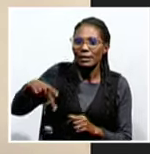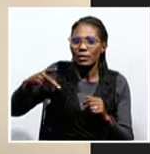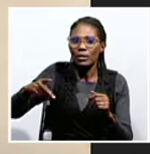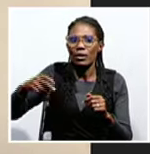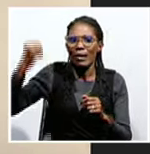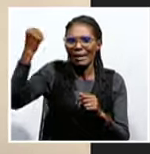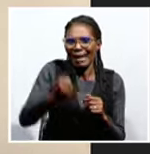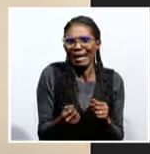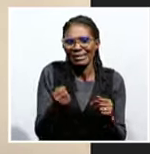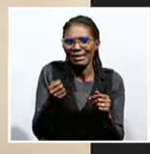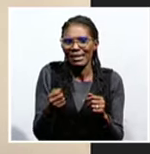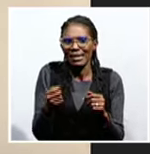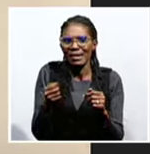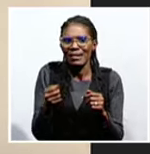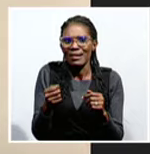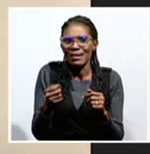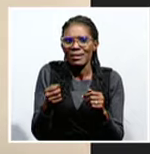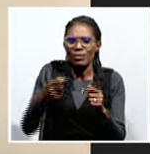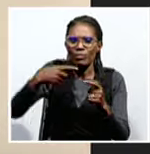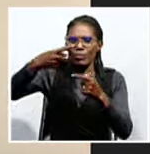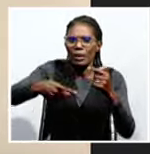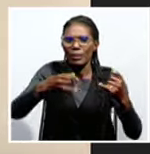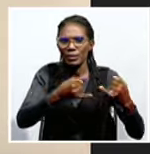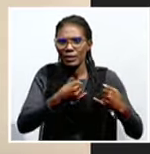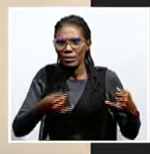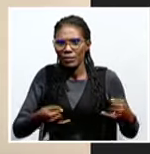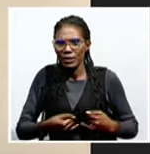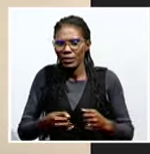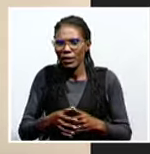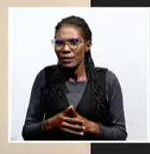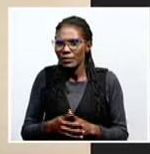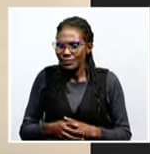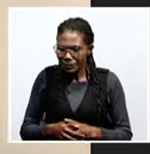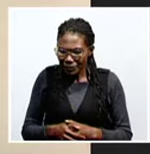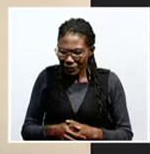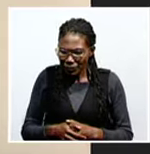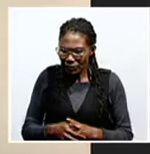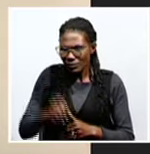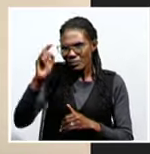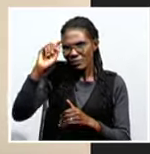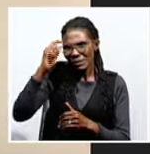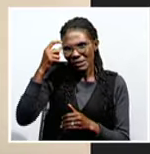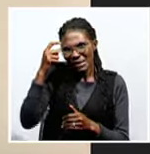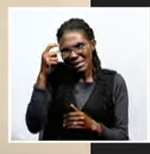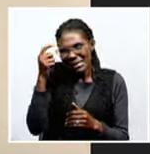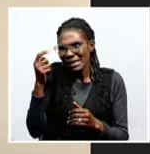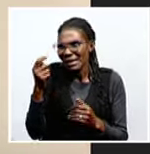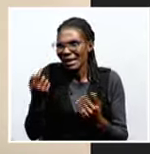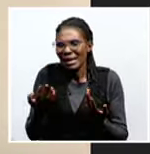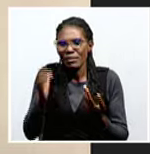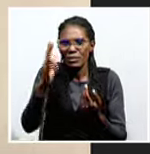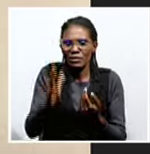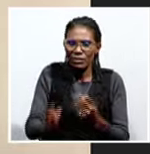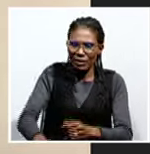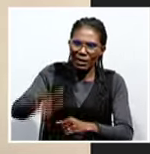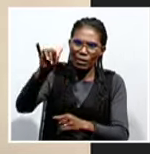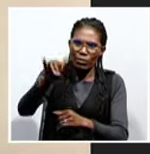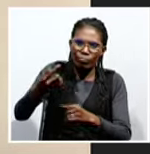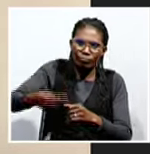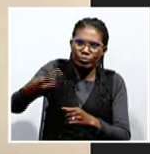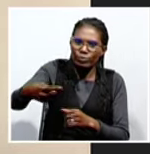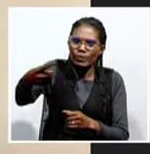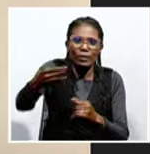than life. Yeah. You just think they'll be there forever. You don't expect them to go, because